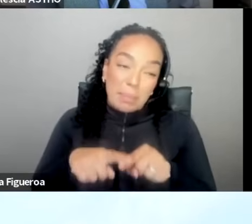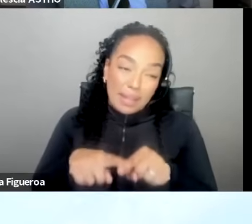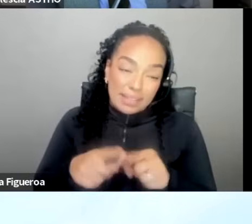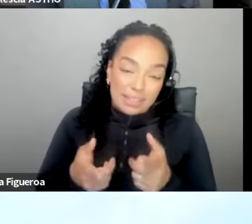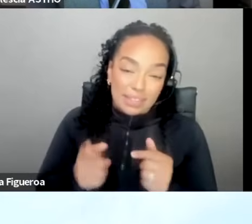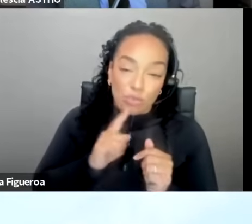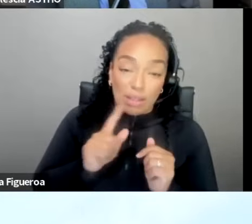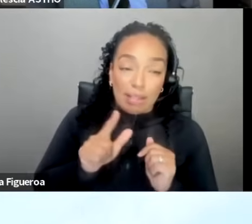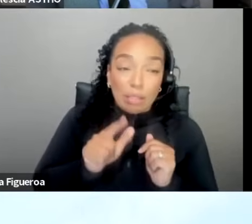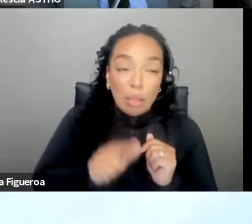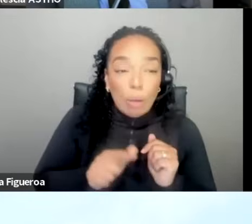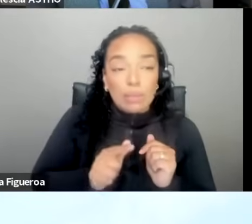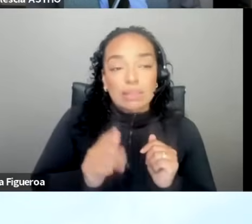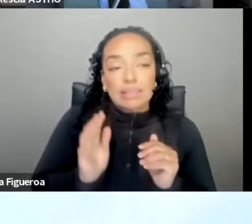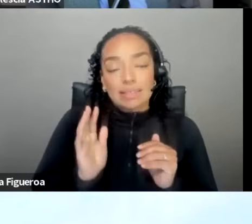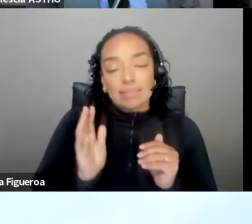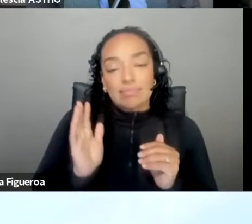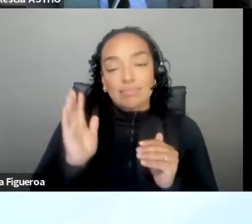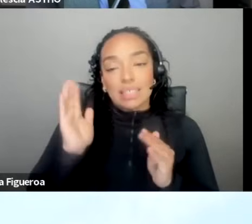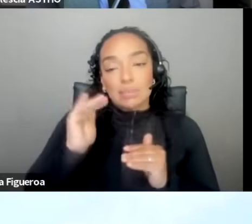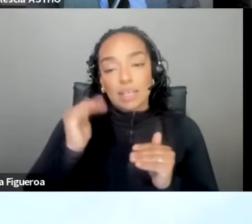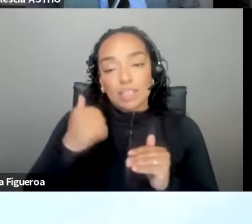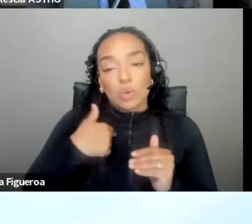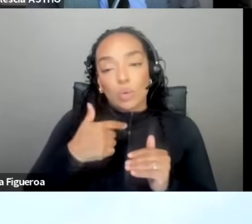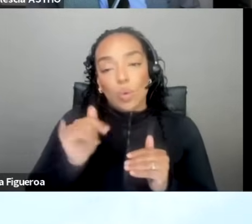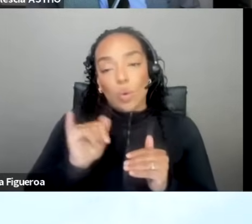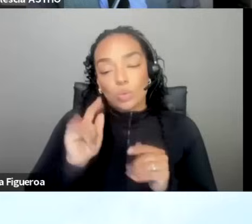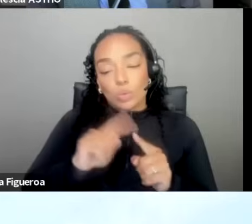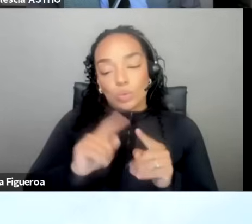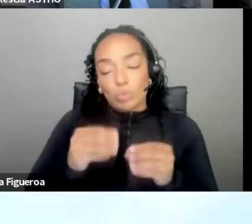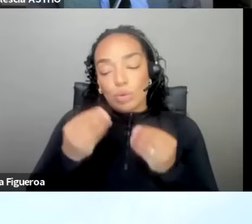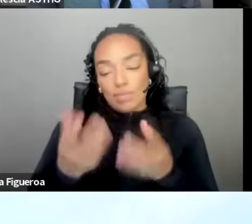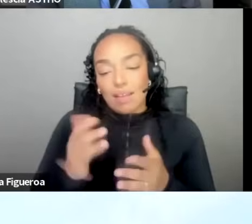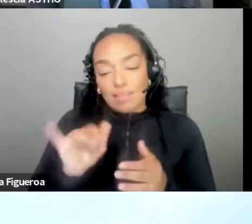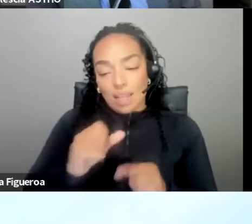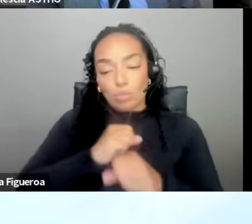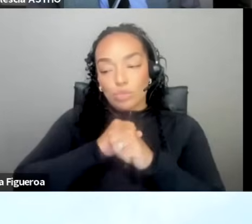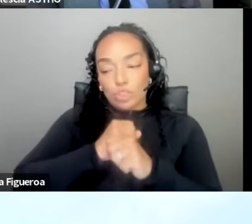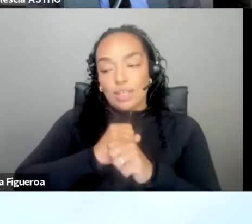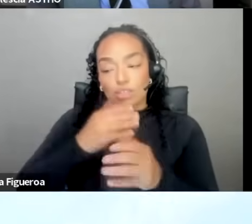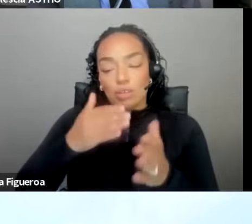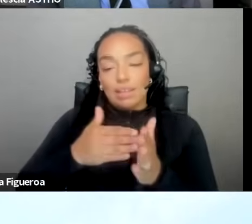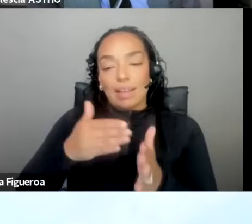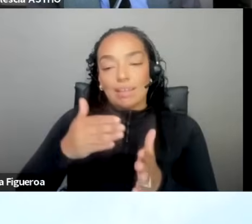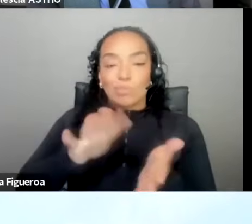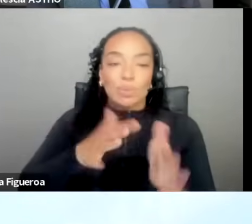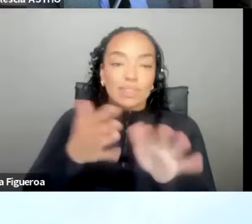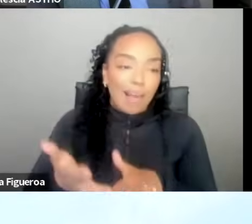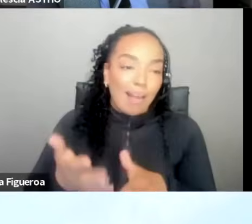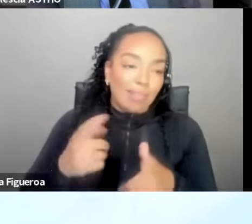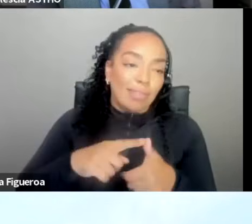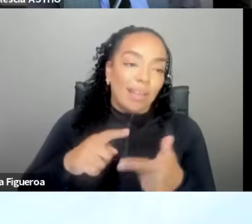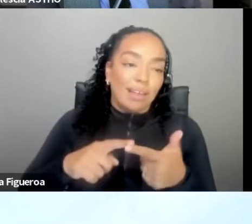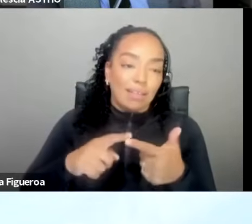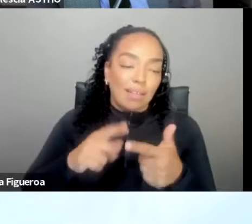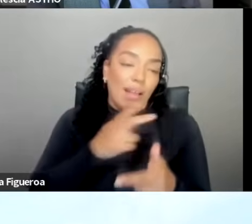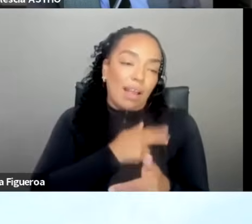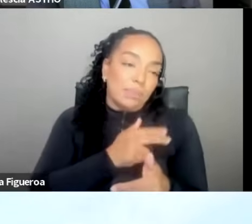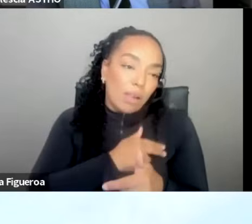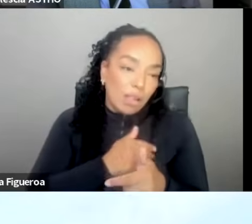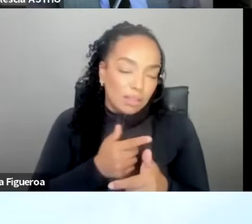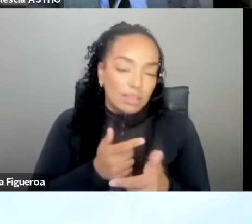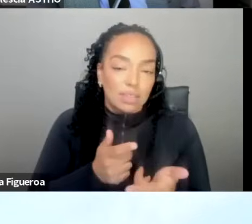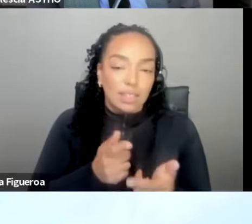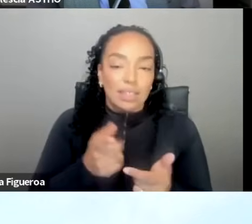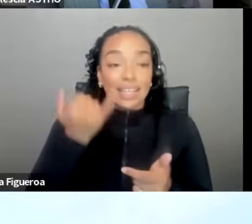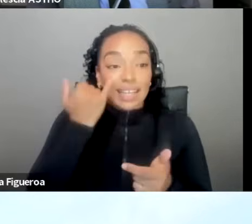of expectation would be also to provide that protection against death and hospitalization. That said, there are, instances